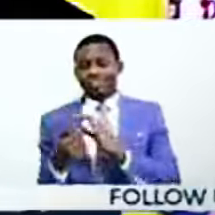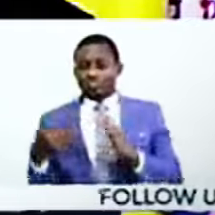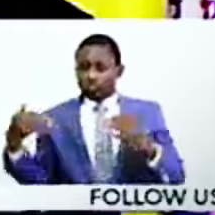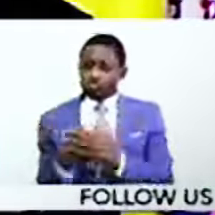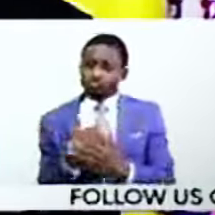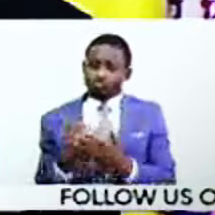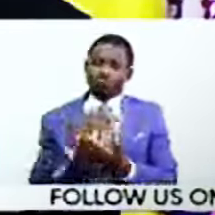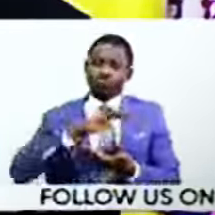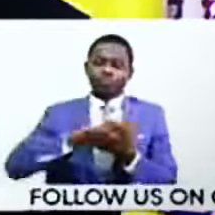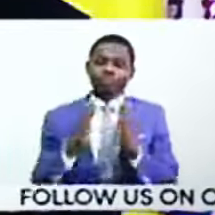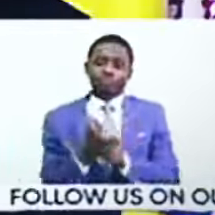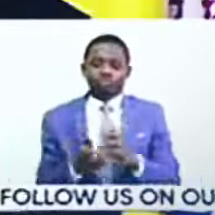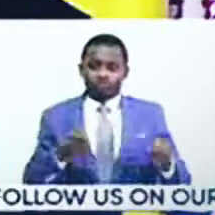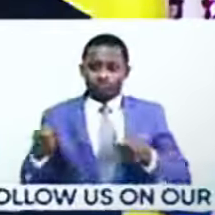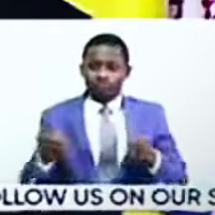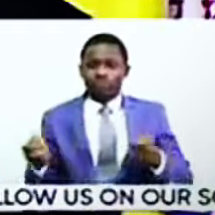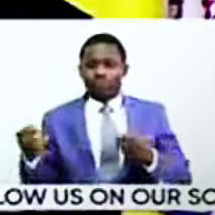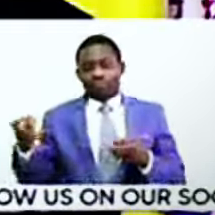the conflict